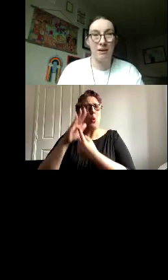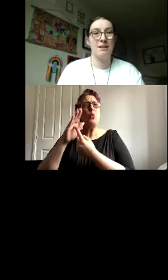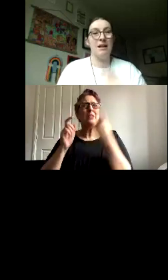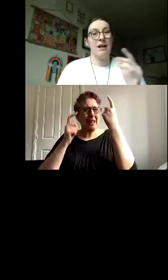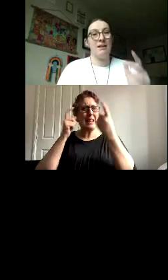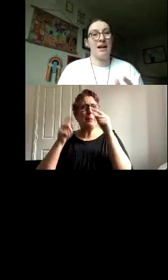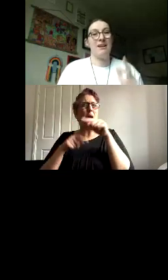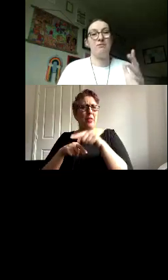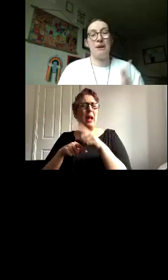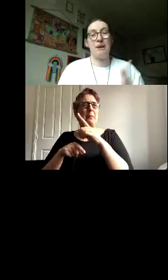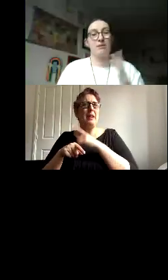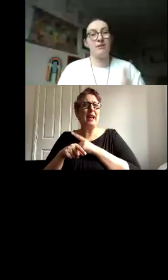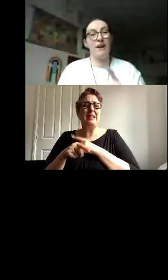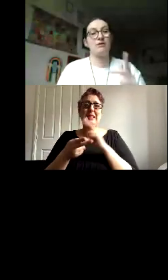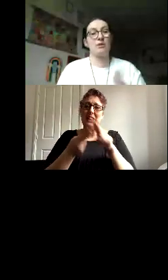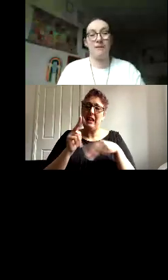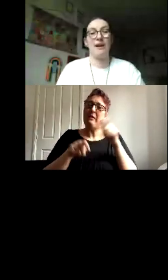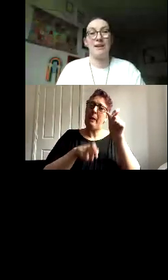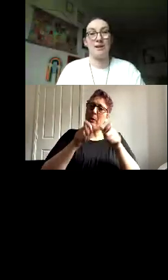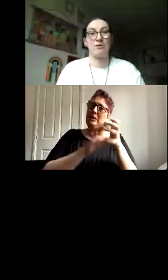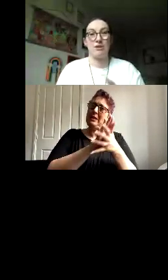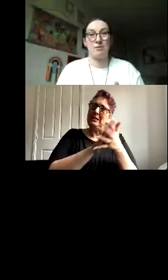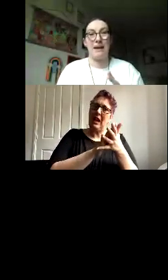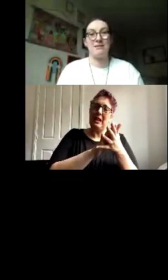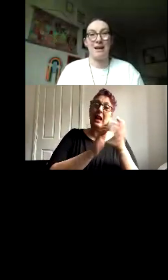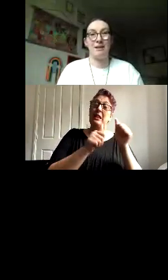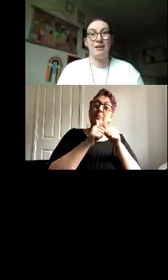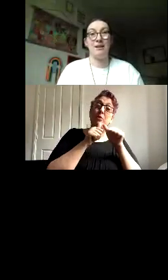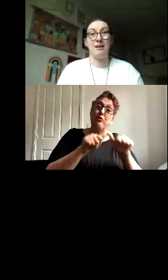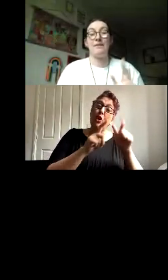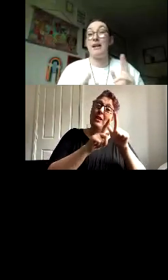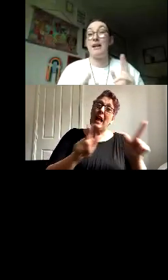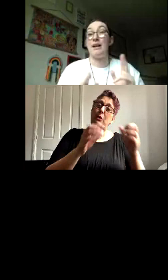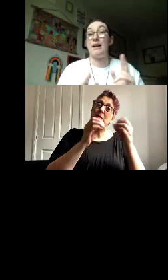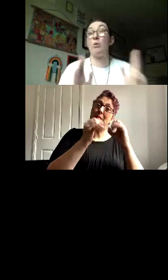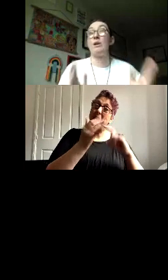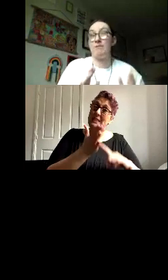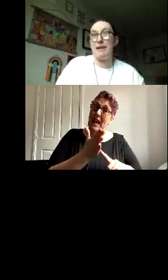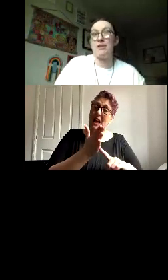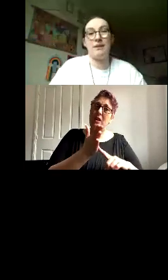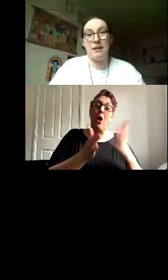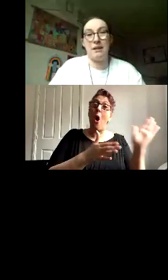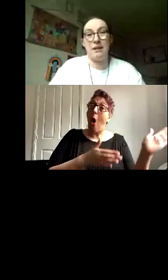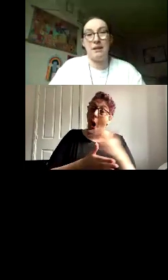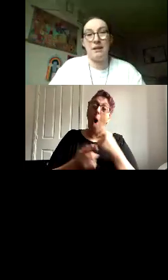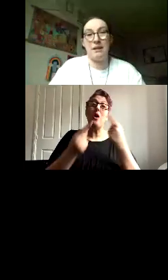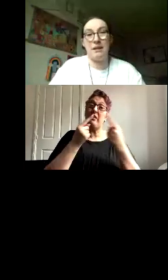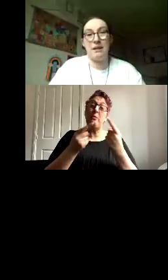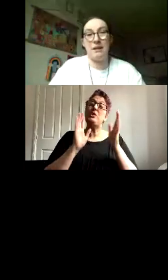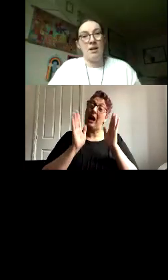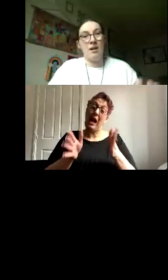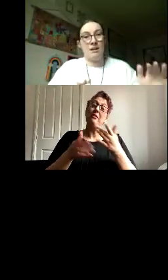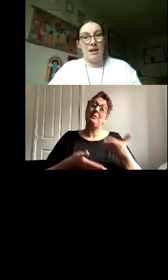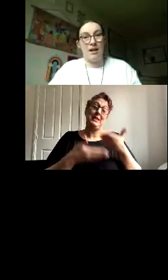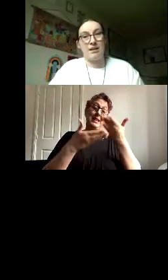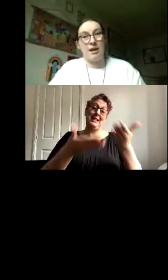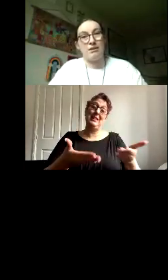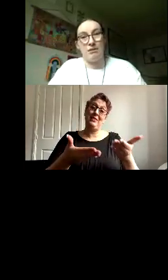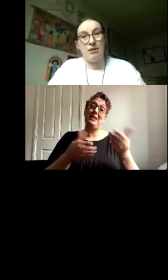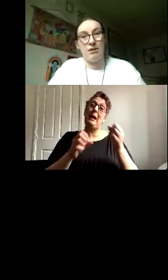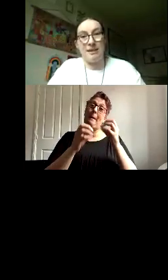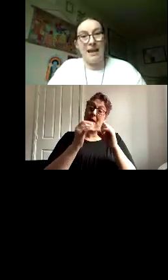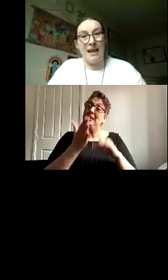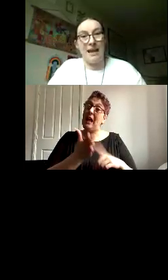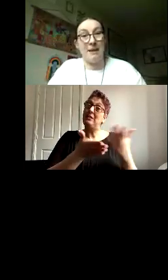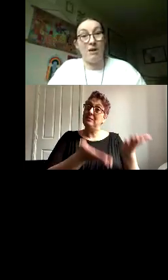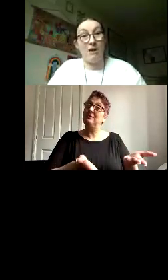think about, that if people's first or preferred language is BSL, then all information should be given in BSL. So let's go